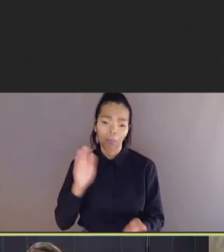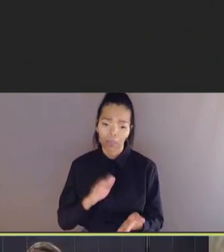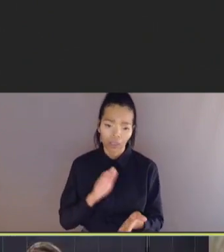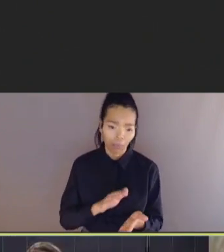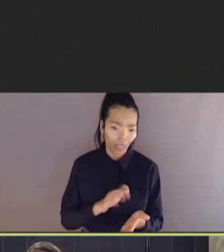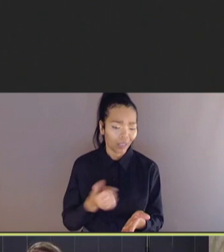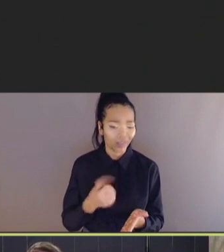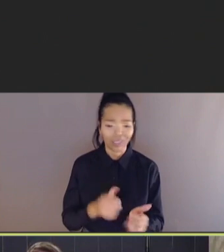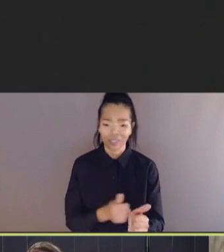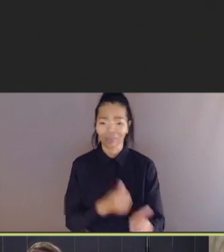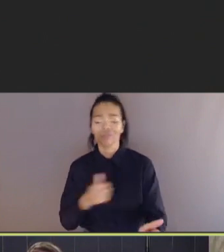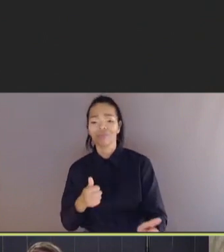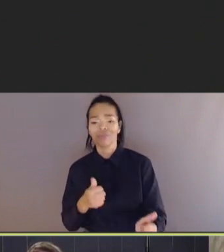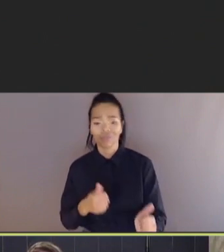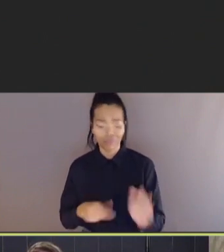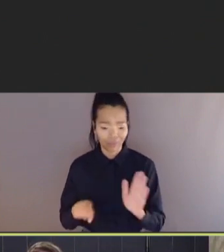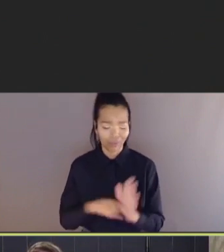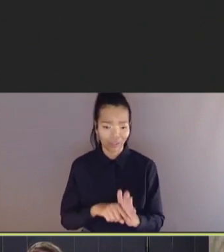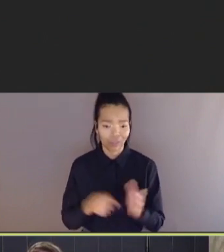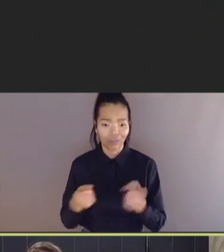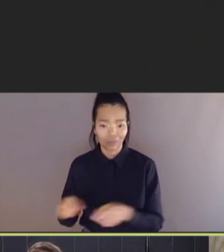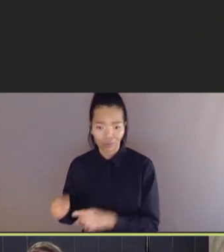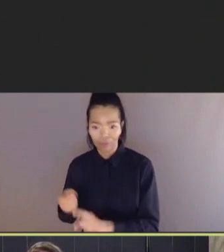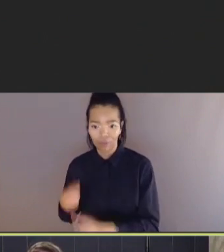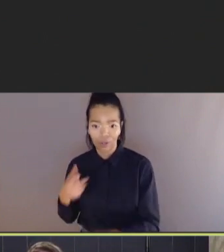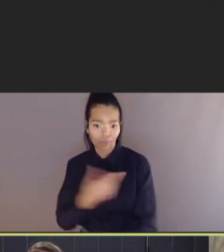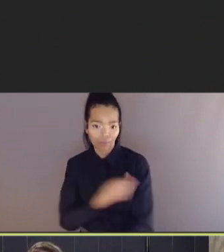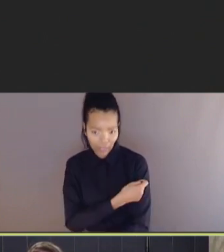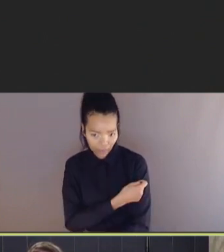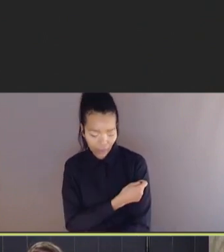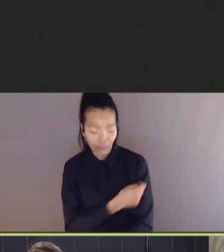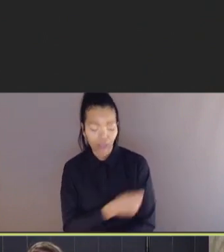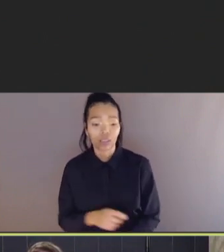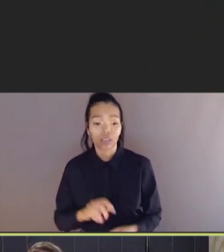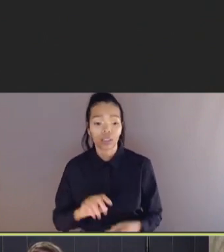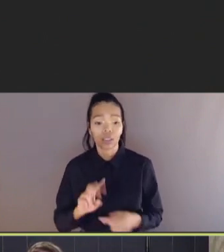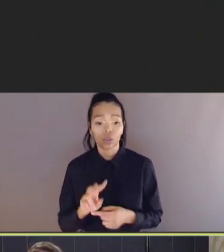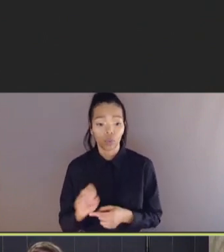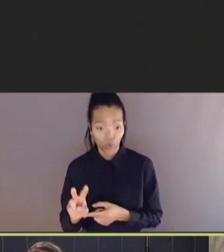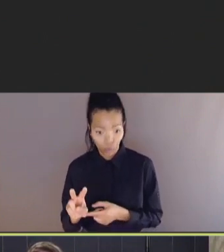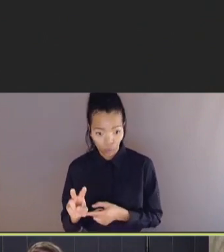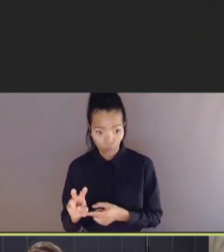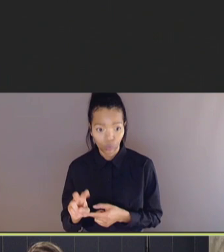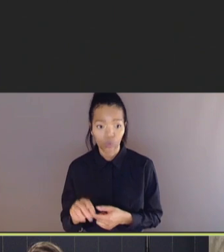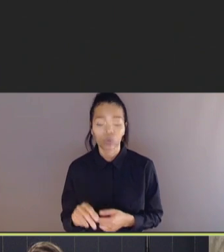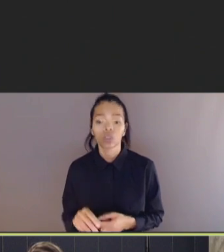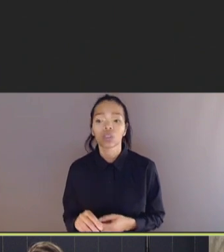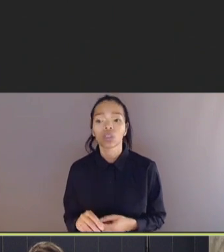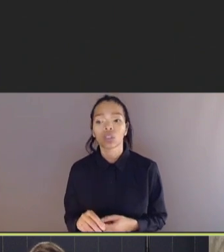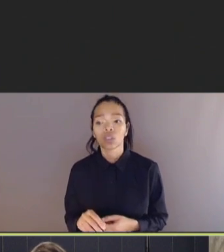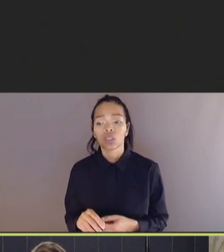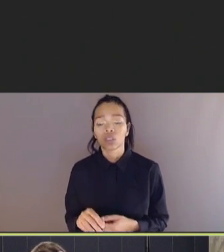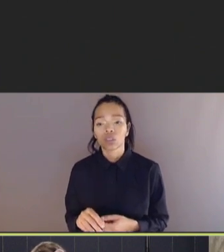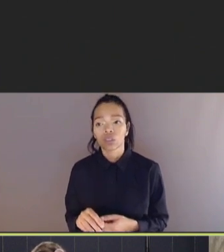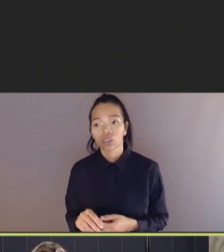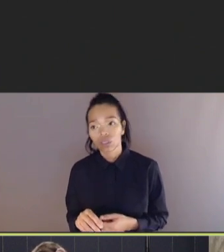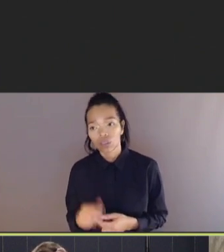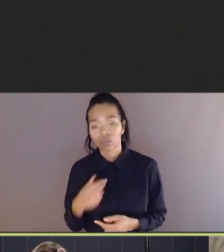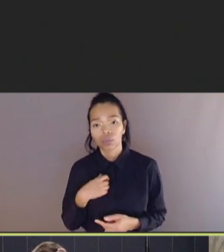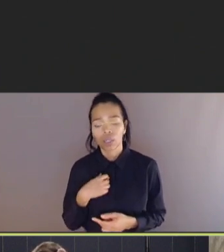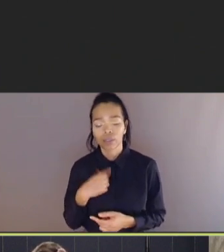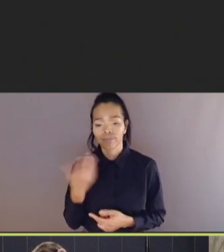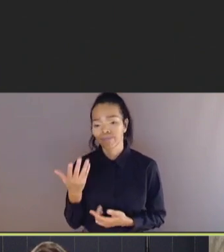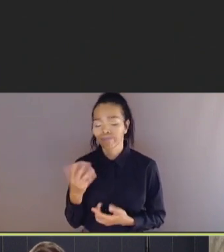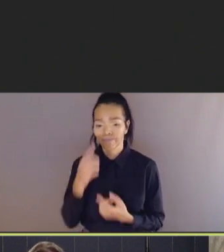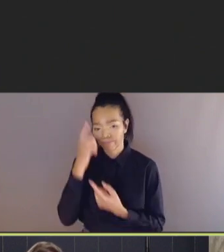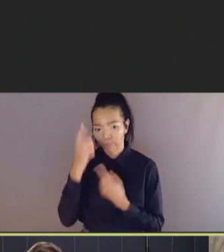preventable vaccine-related adverse events. But as I think about number 2, I wonder if that may be, number